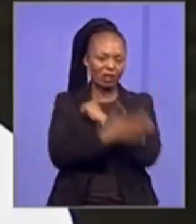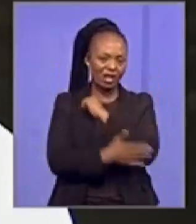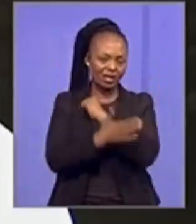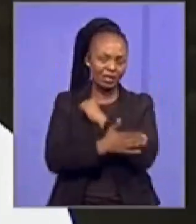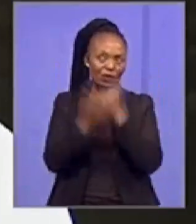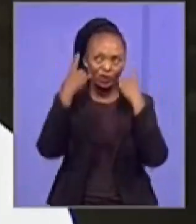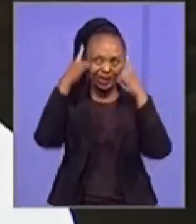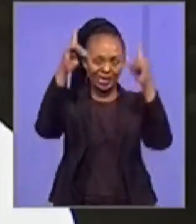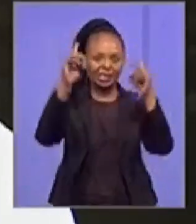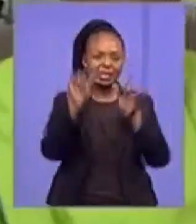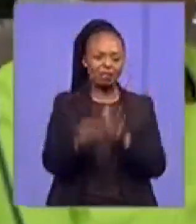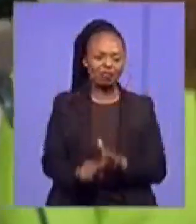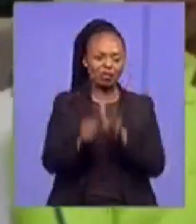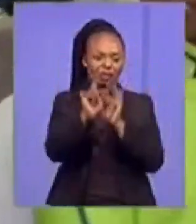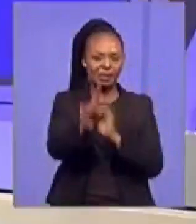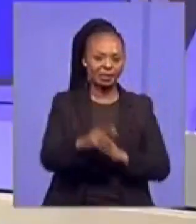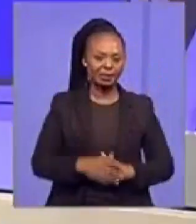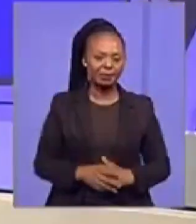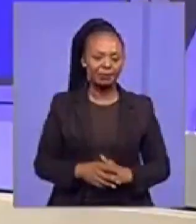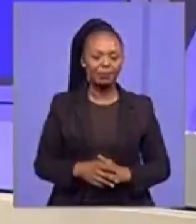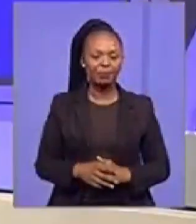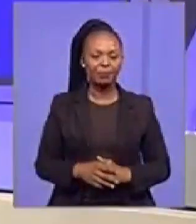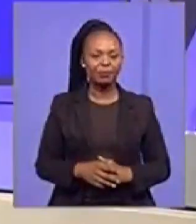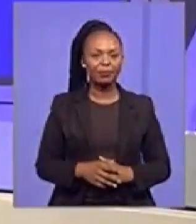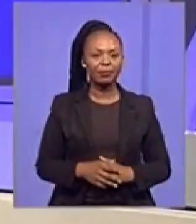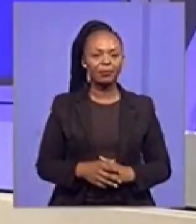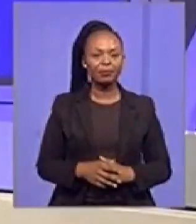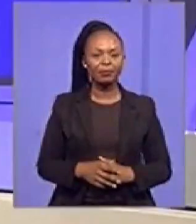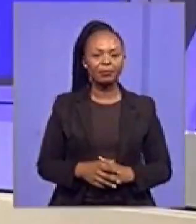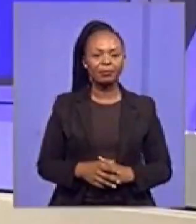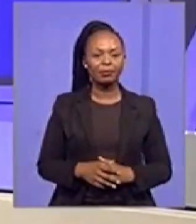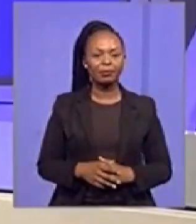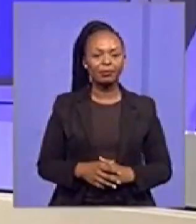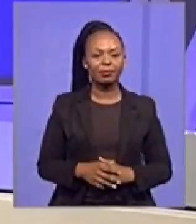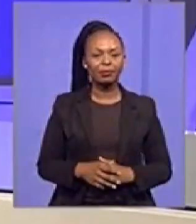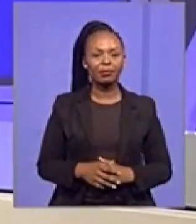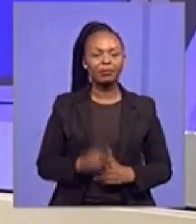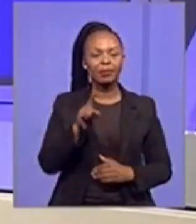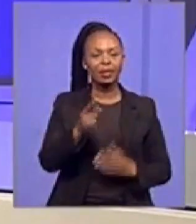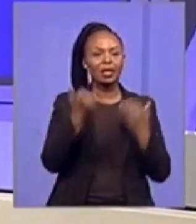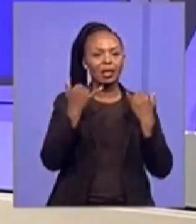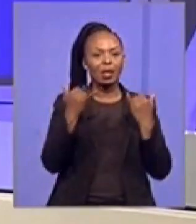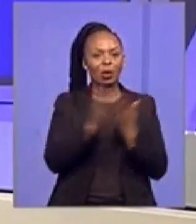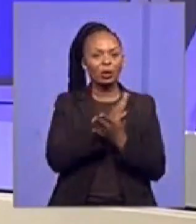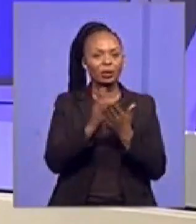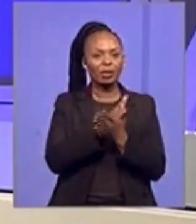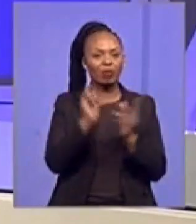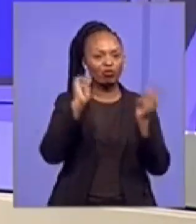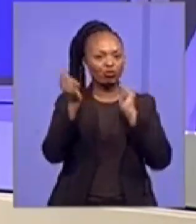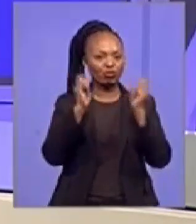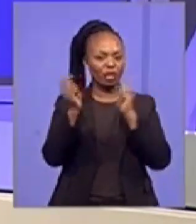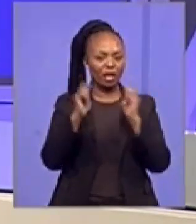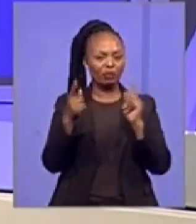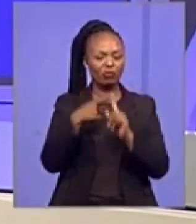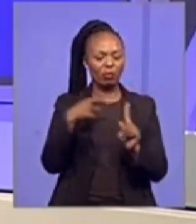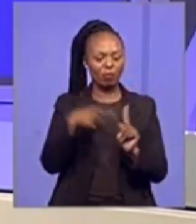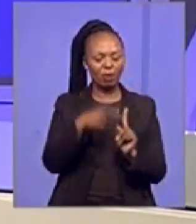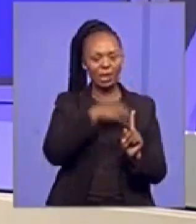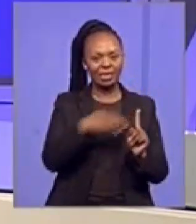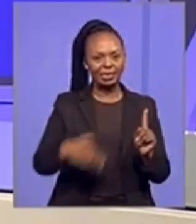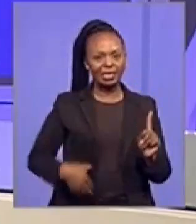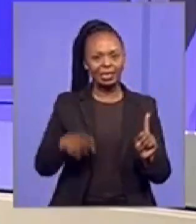on it, it's very important. Matona Amacha. Ho utlwisisa ka botebo ka diphetho tse phatlaladitsweng ke Mopresidente